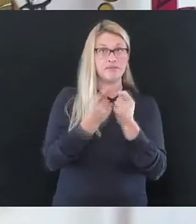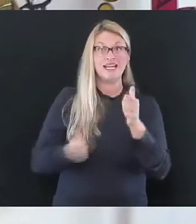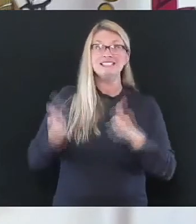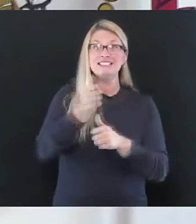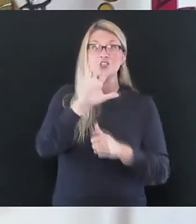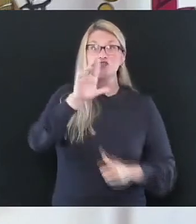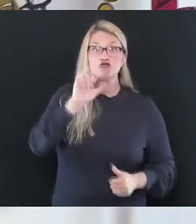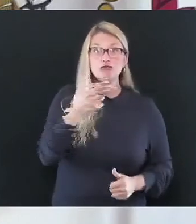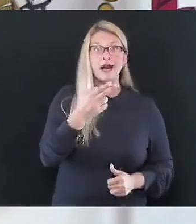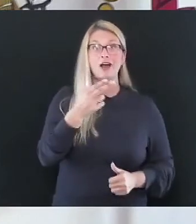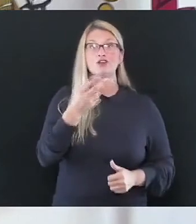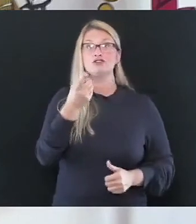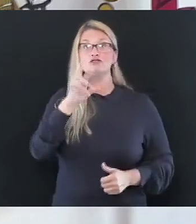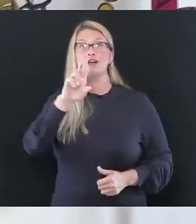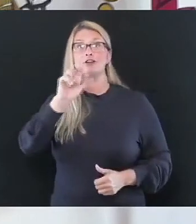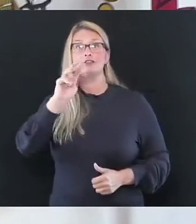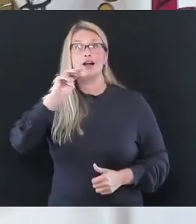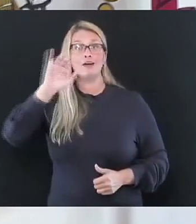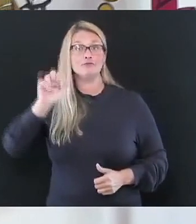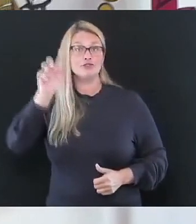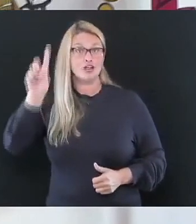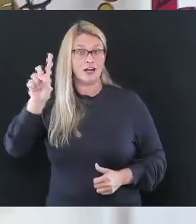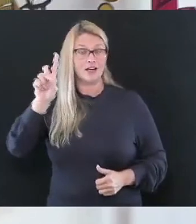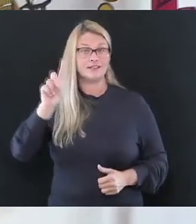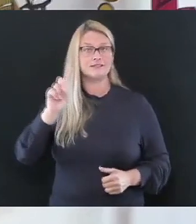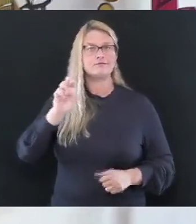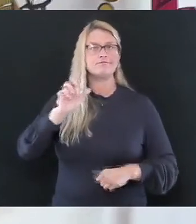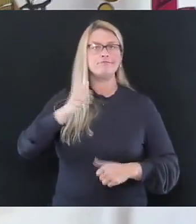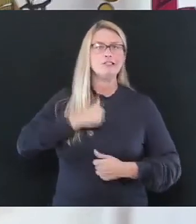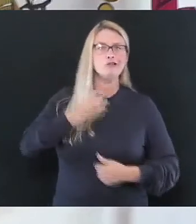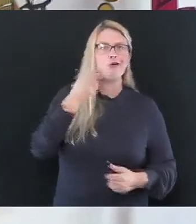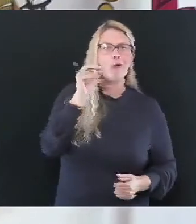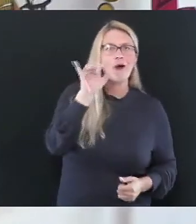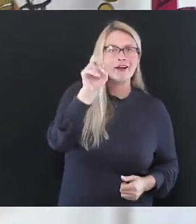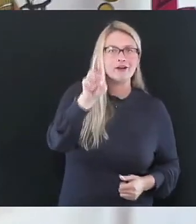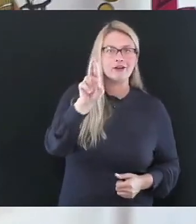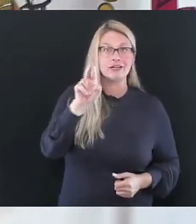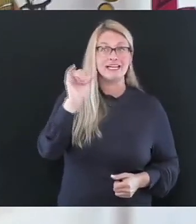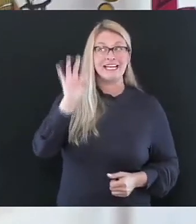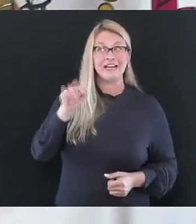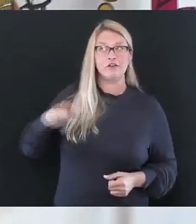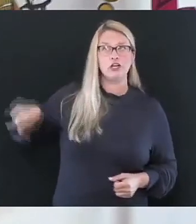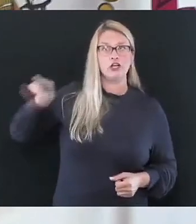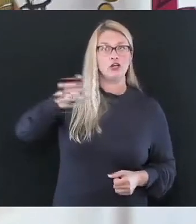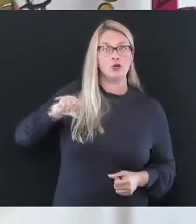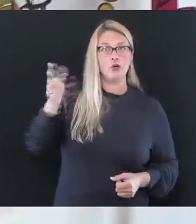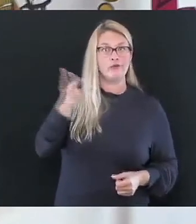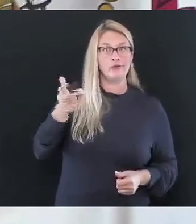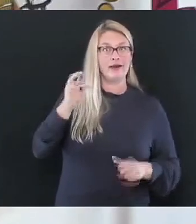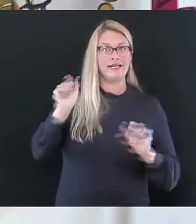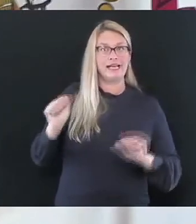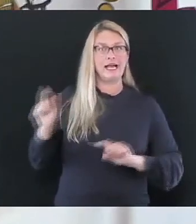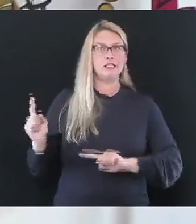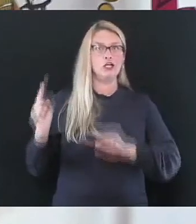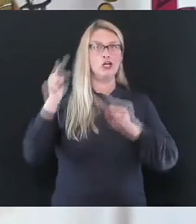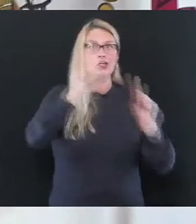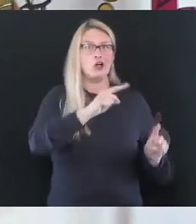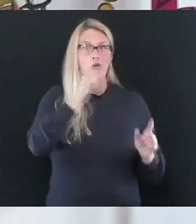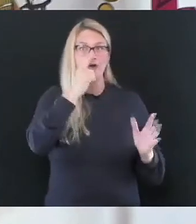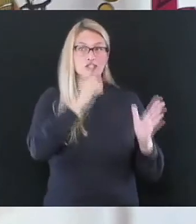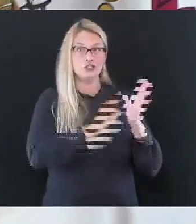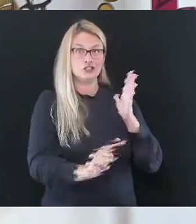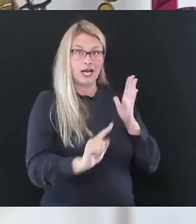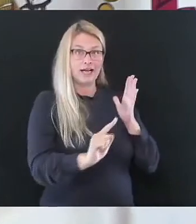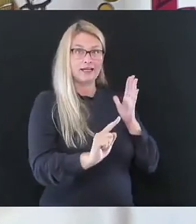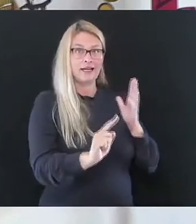Dr. Amjad, and General Hoyer, if you could make a double check, go there yourselves,